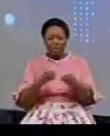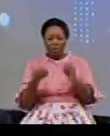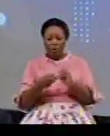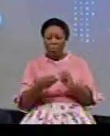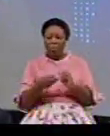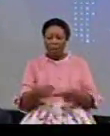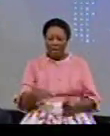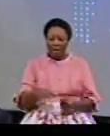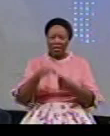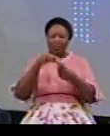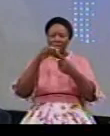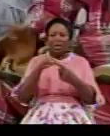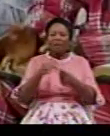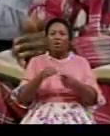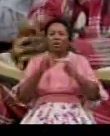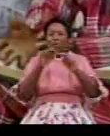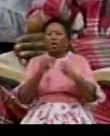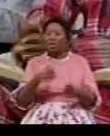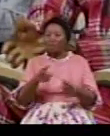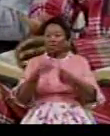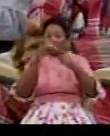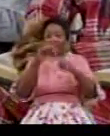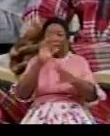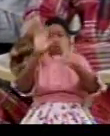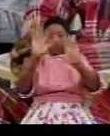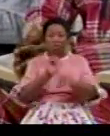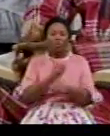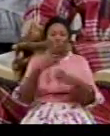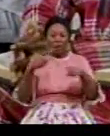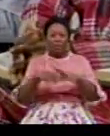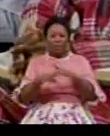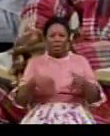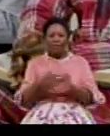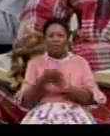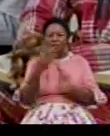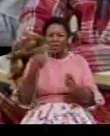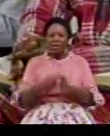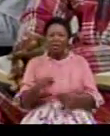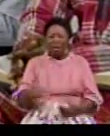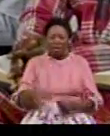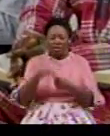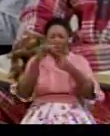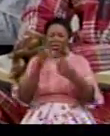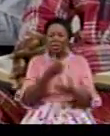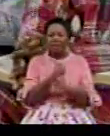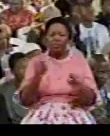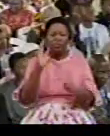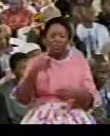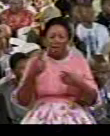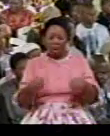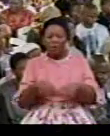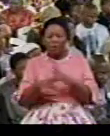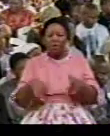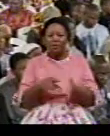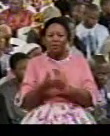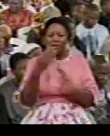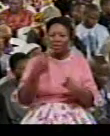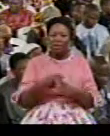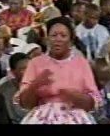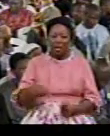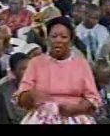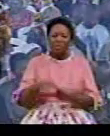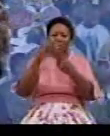man committed adultery. And those who have sinned against